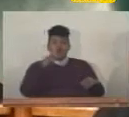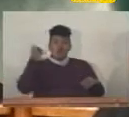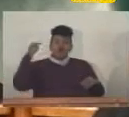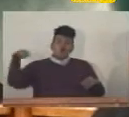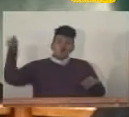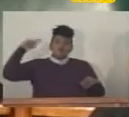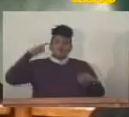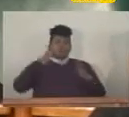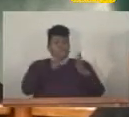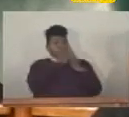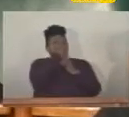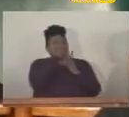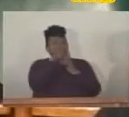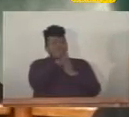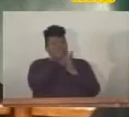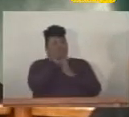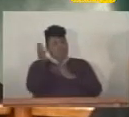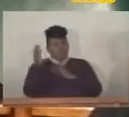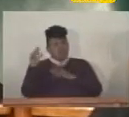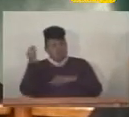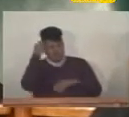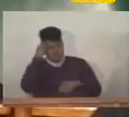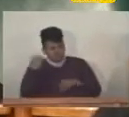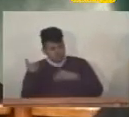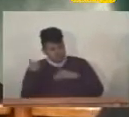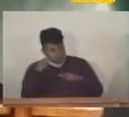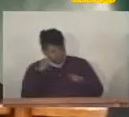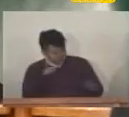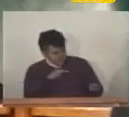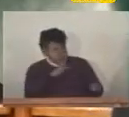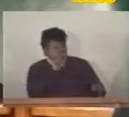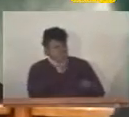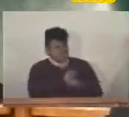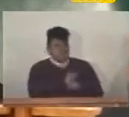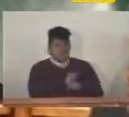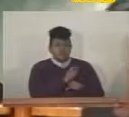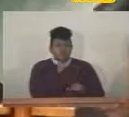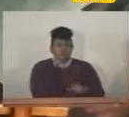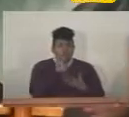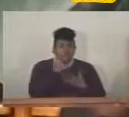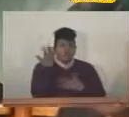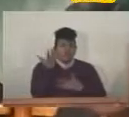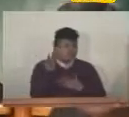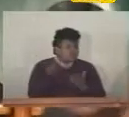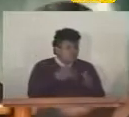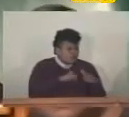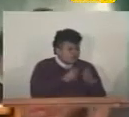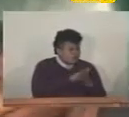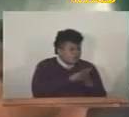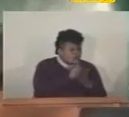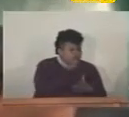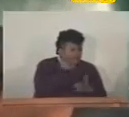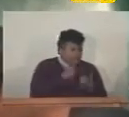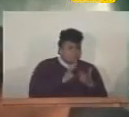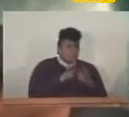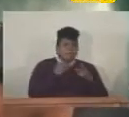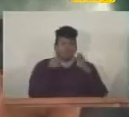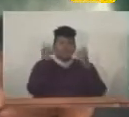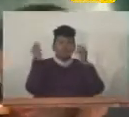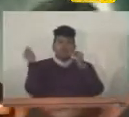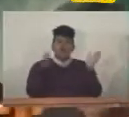enforcement arms in government, whose efforts address unexplained wealth, public order in towns,